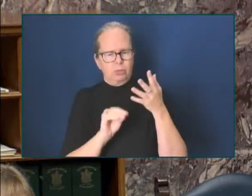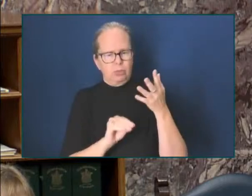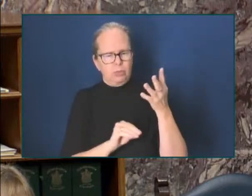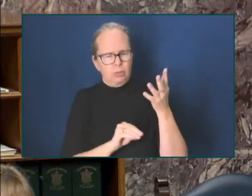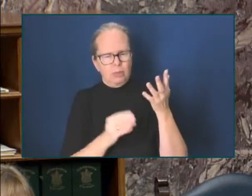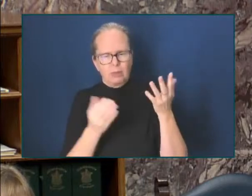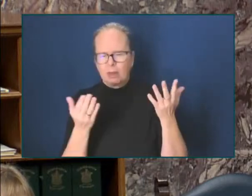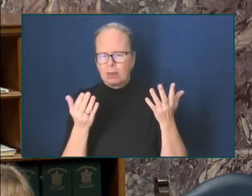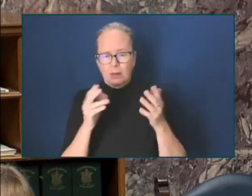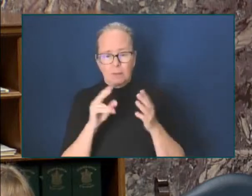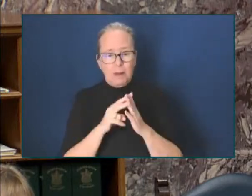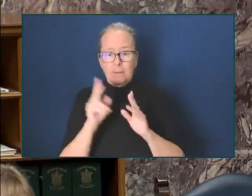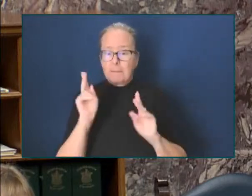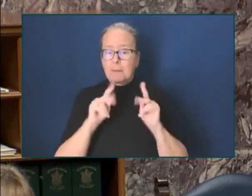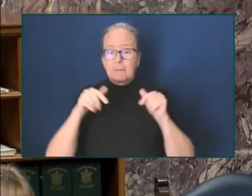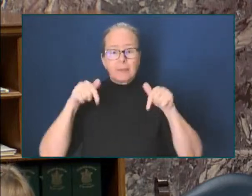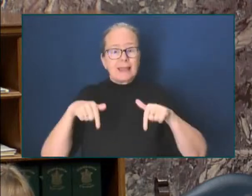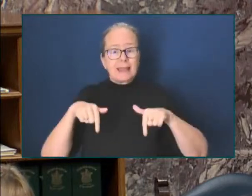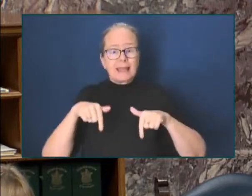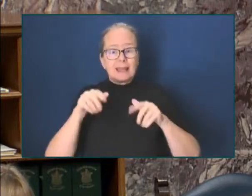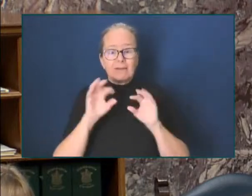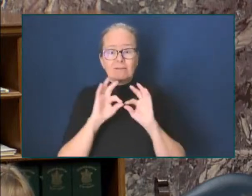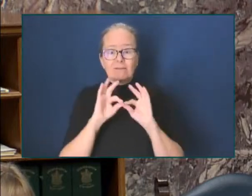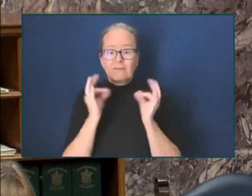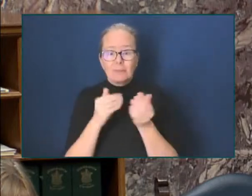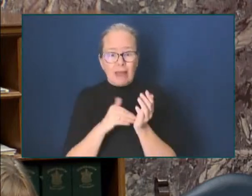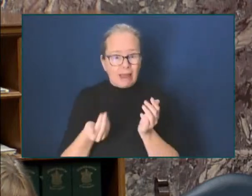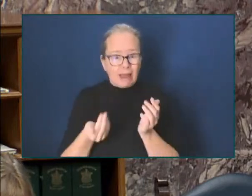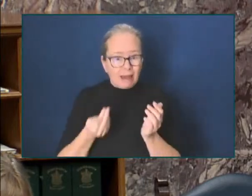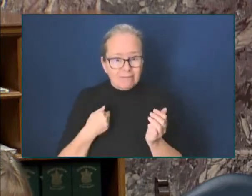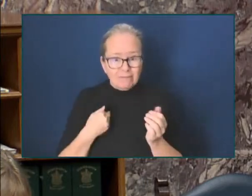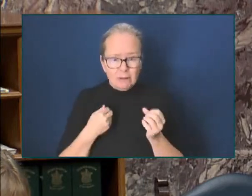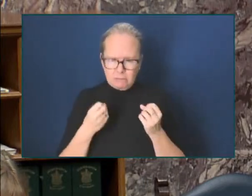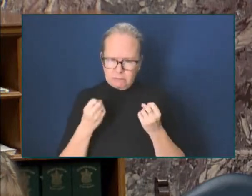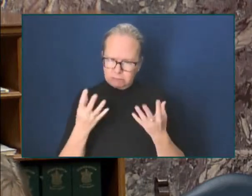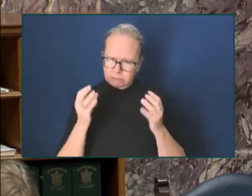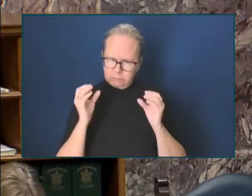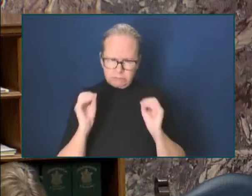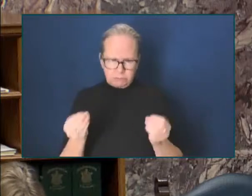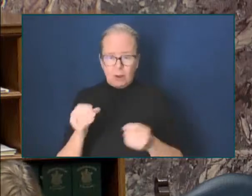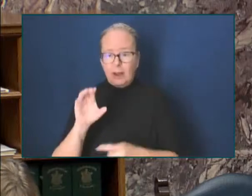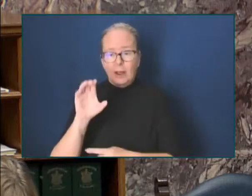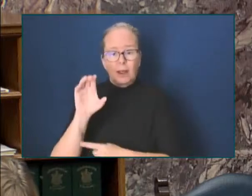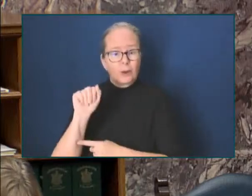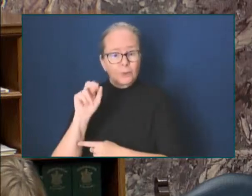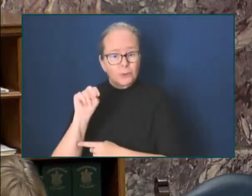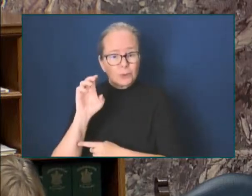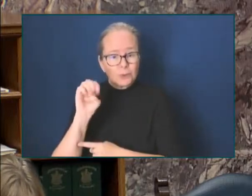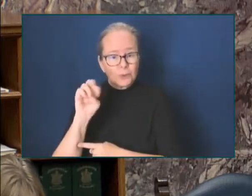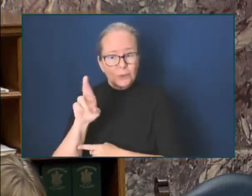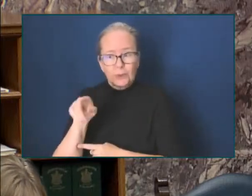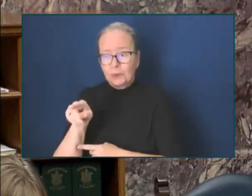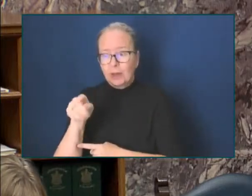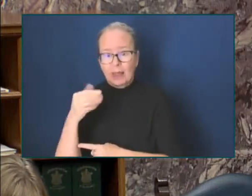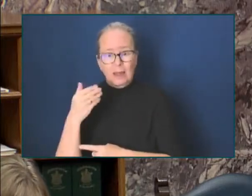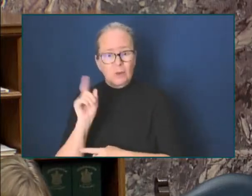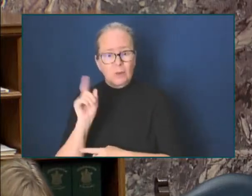among the very worst in the country. Our hospitals, our emergency departments are in total chaos with